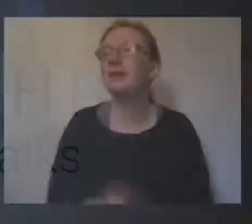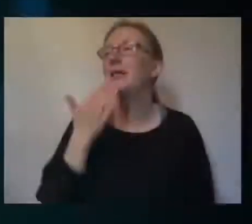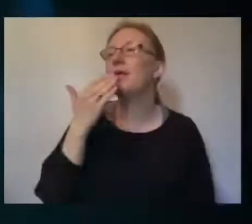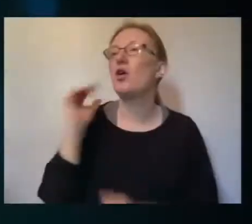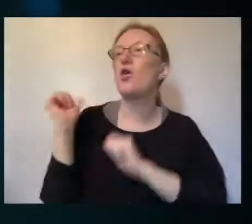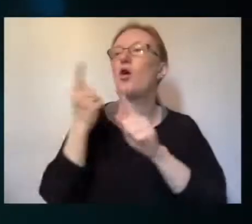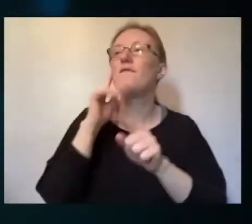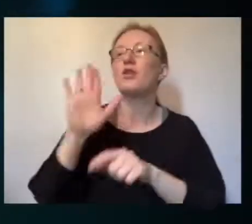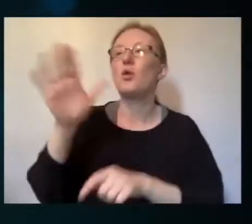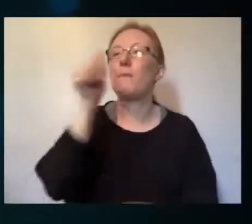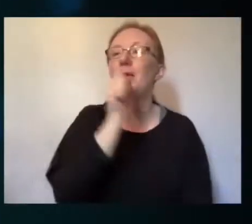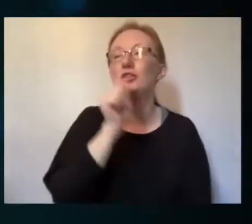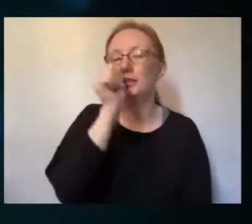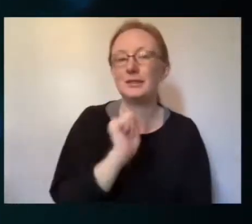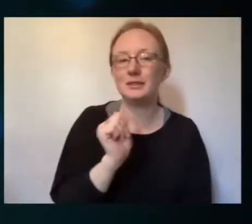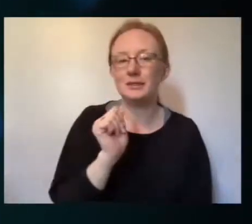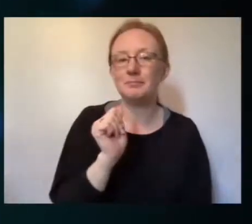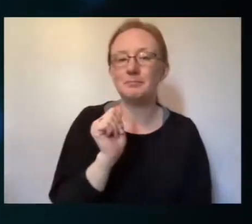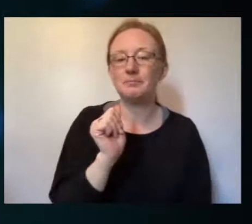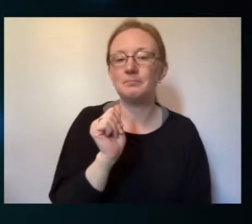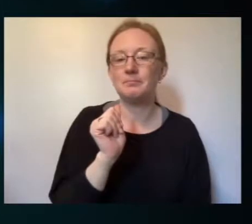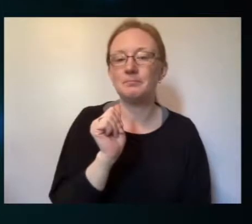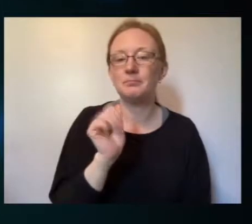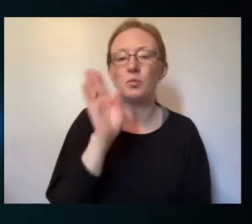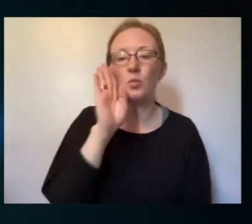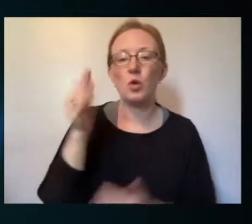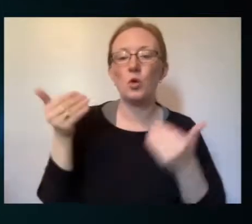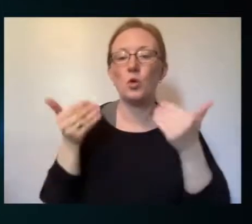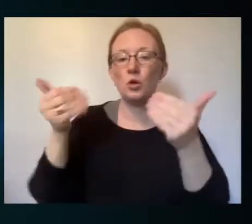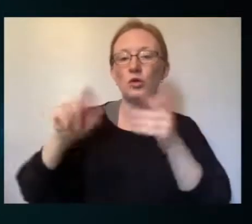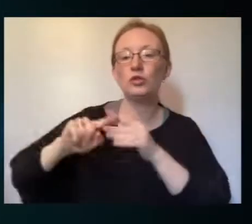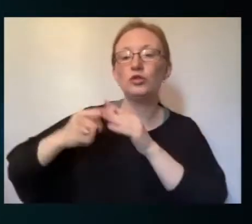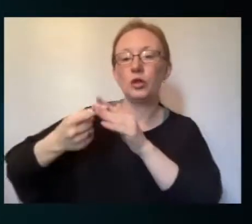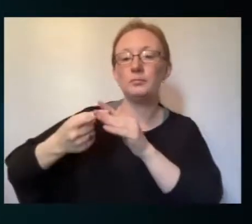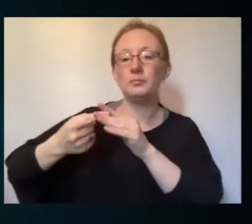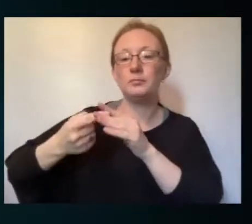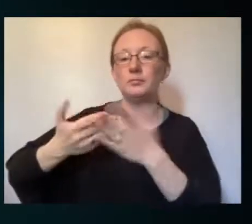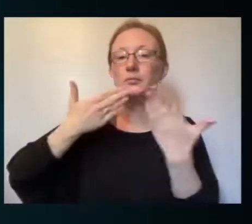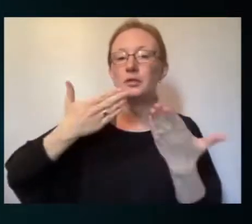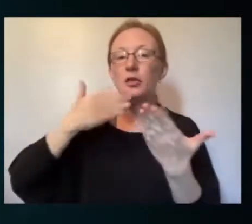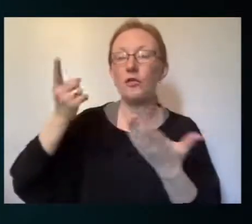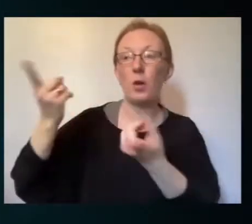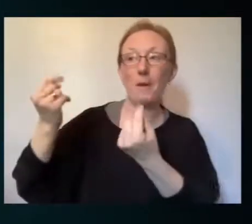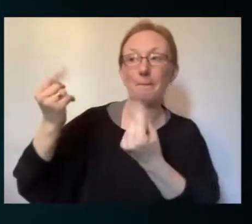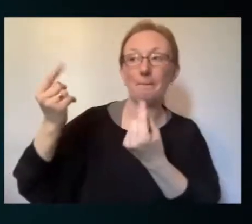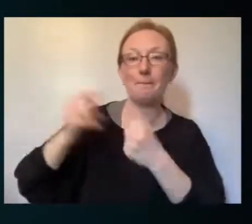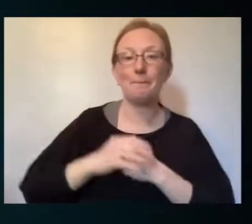Thank you, everybody, for your patience. So we'll go ahead and get started. Thank you for attending.